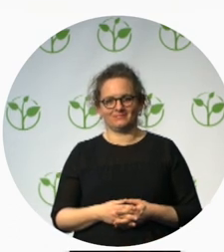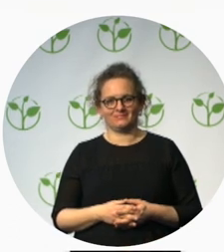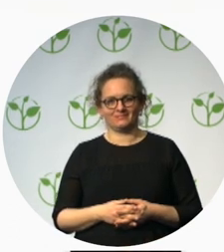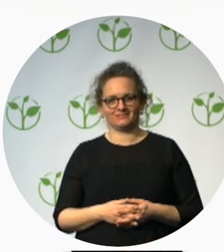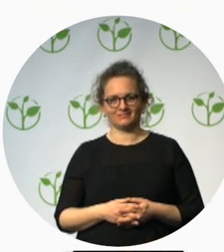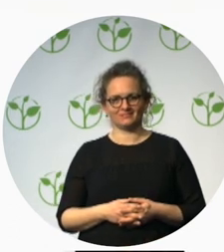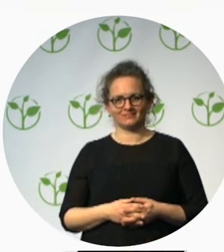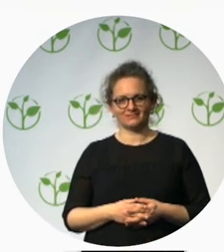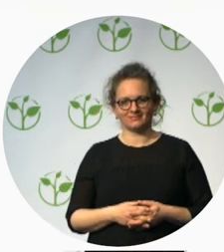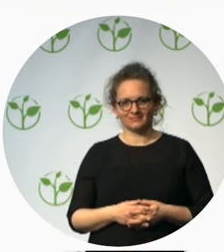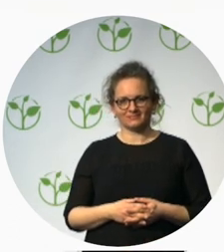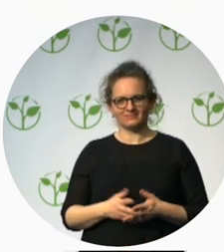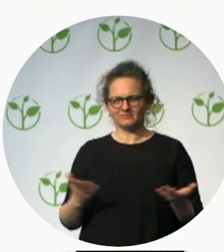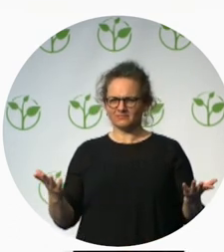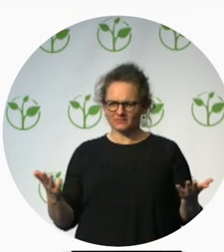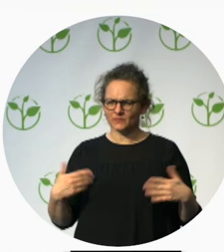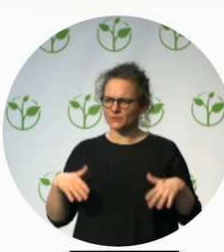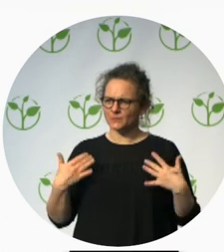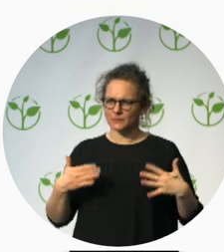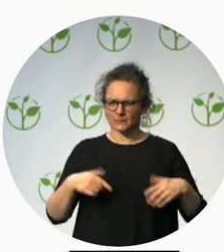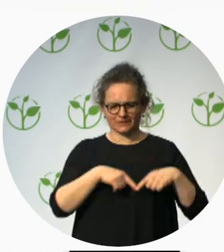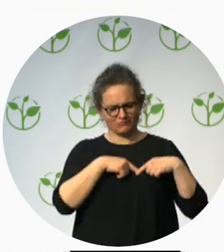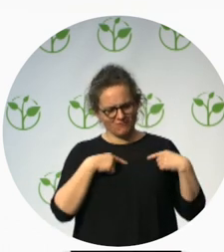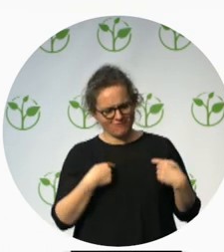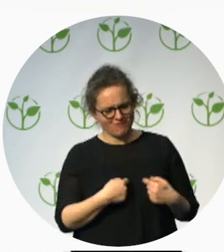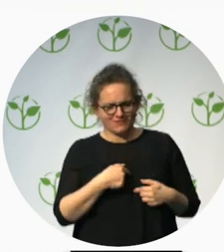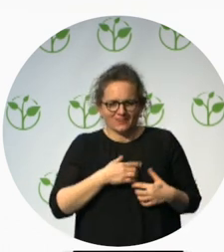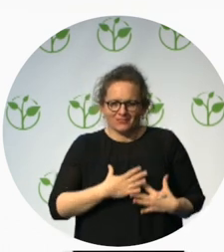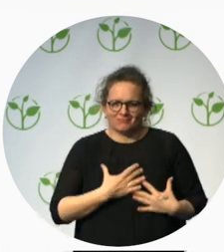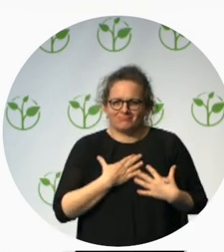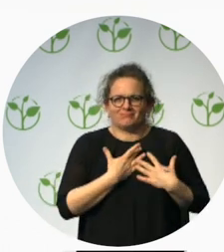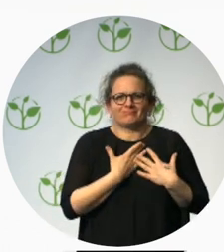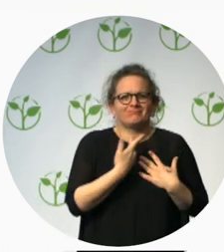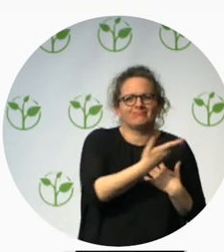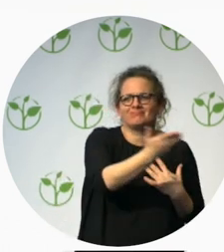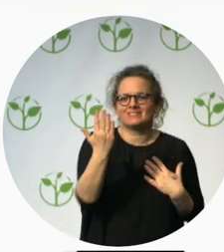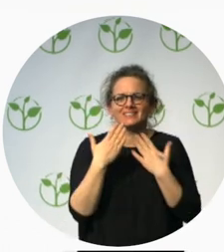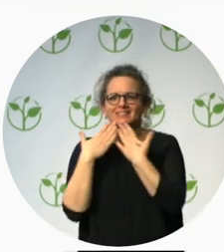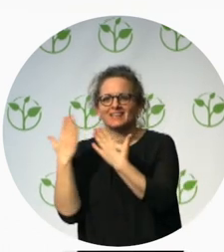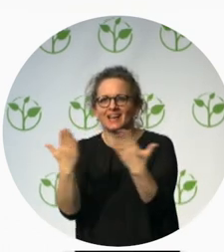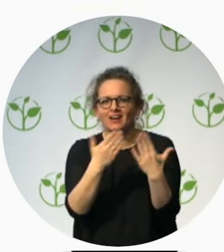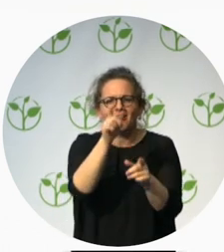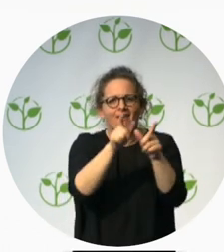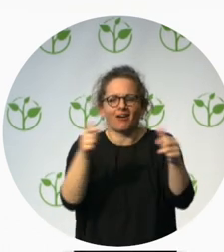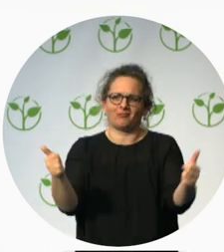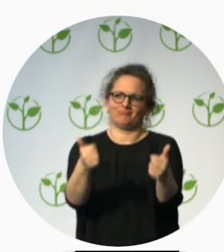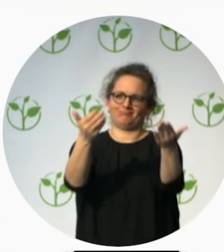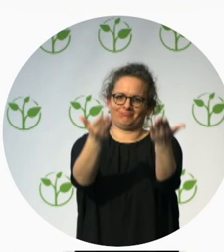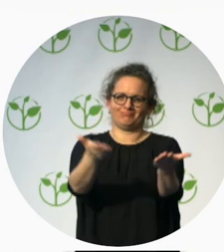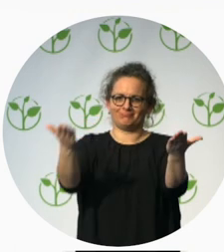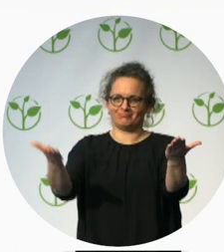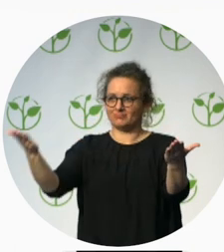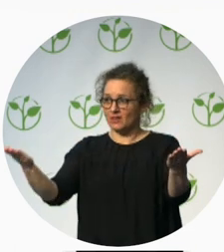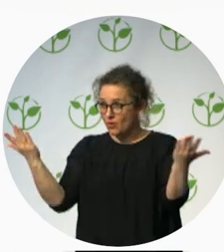achievers in this amazing night. And I know somebody who has been always carried out in the whole 10